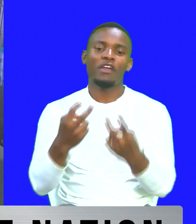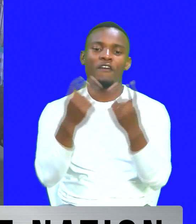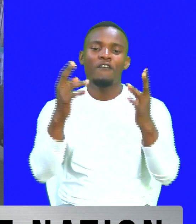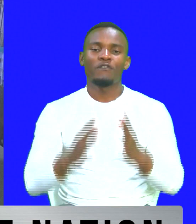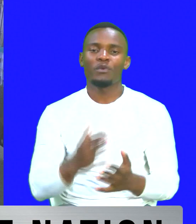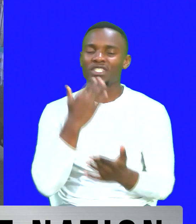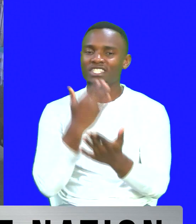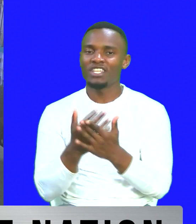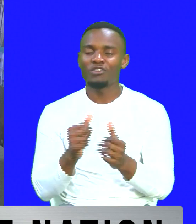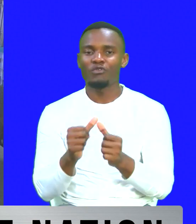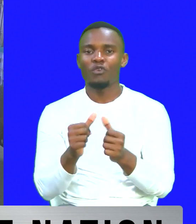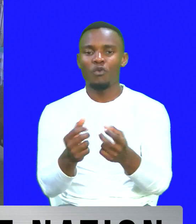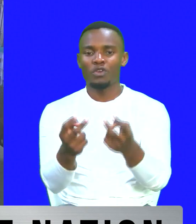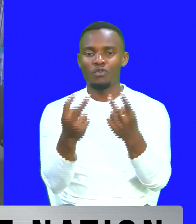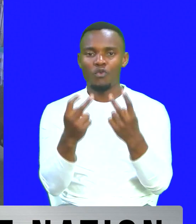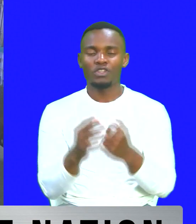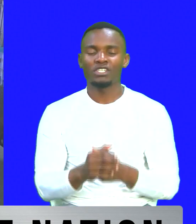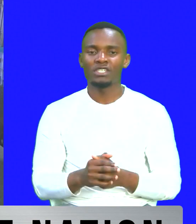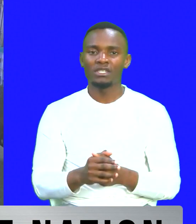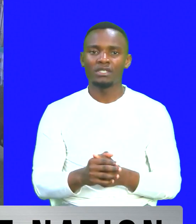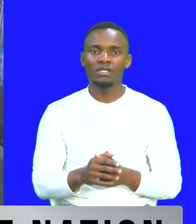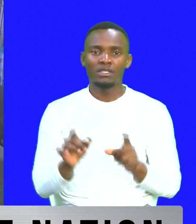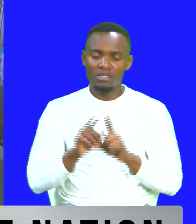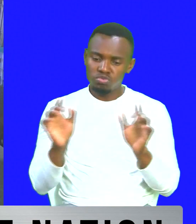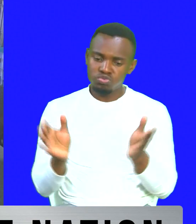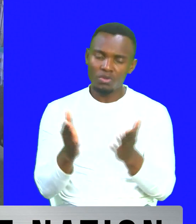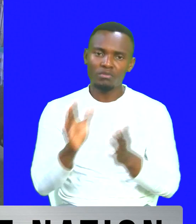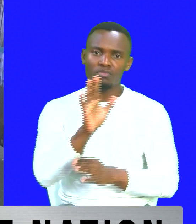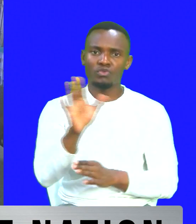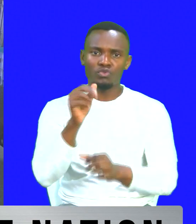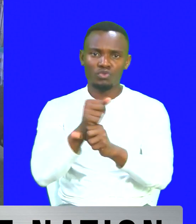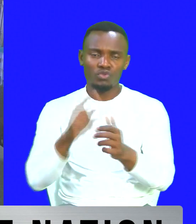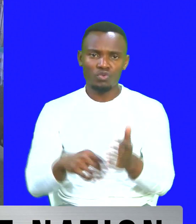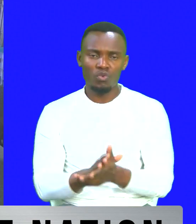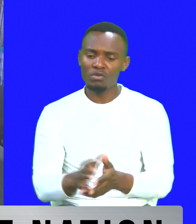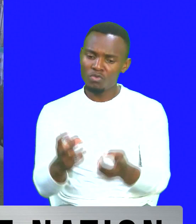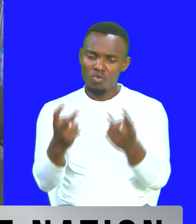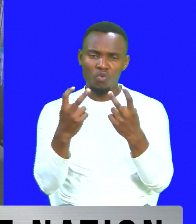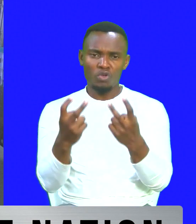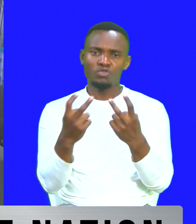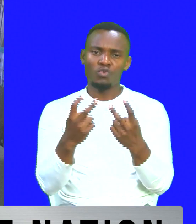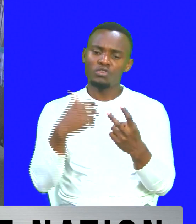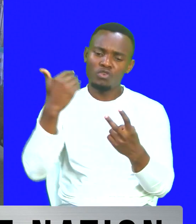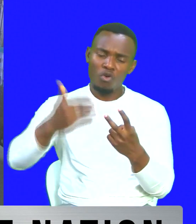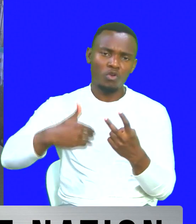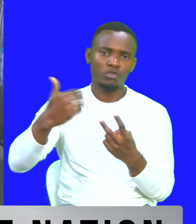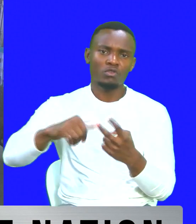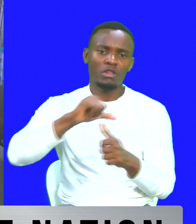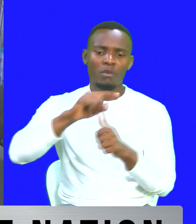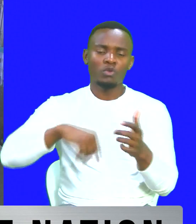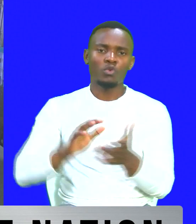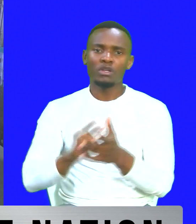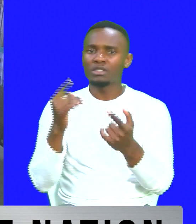to our viewers for being with us. We encourage you to give us your views on the several things that are happening